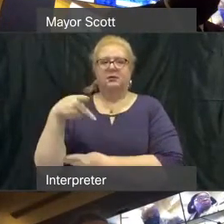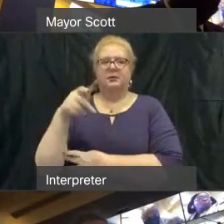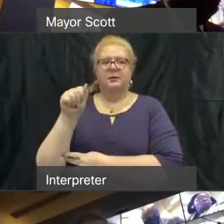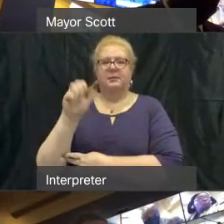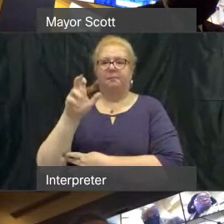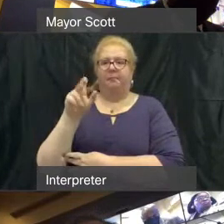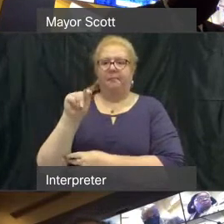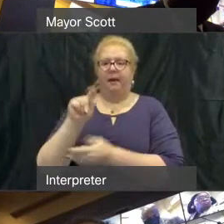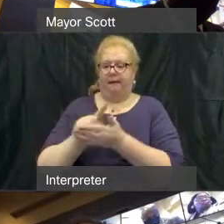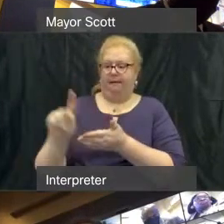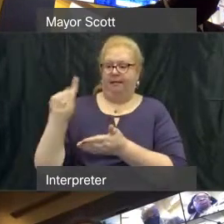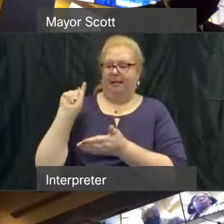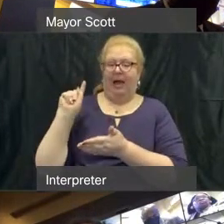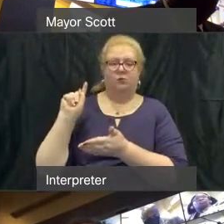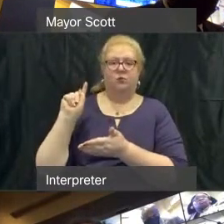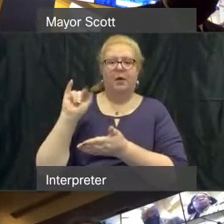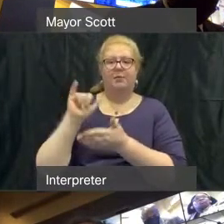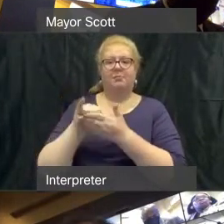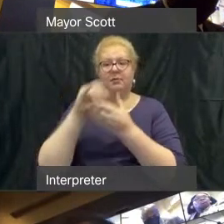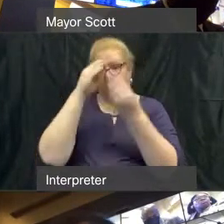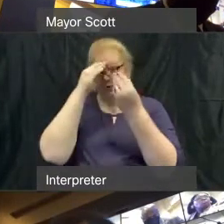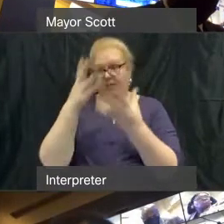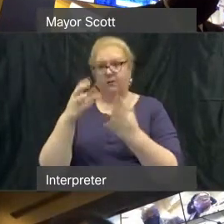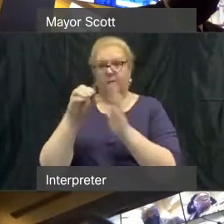that were in the packet.